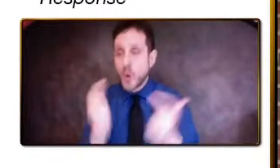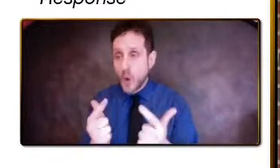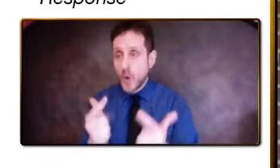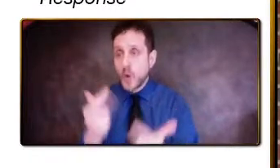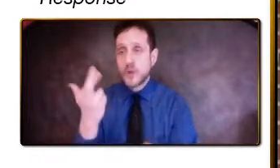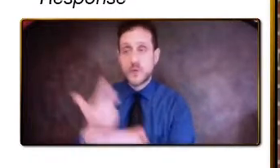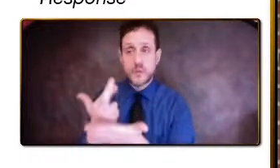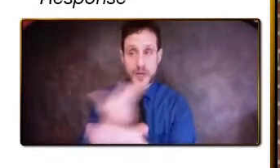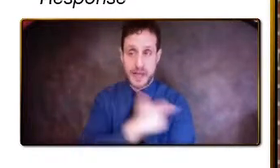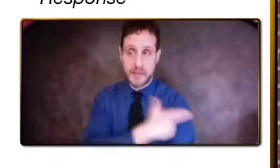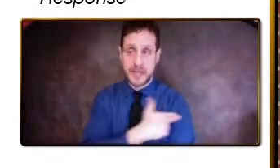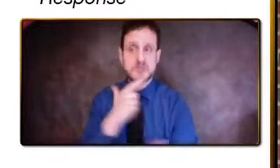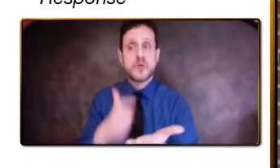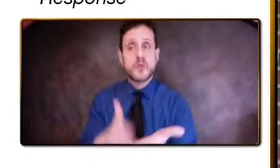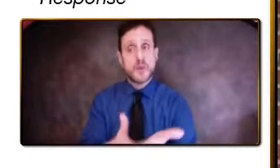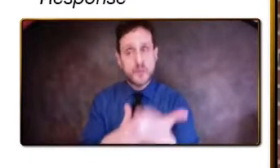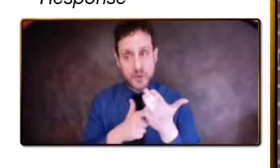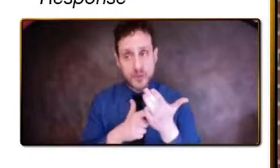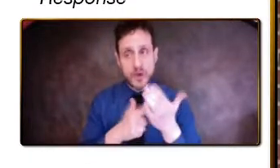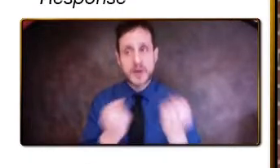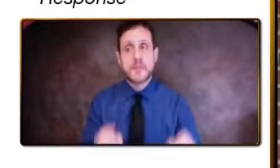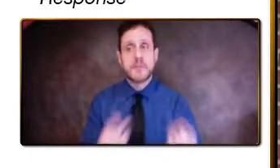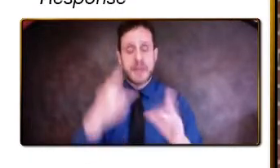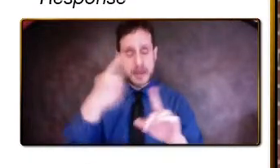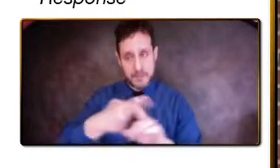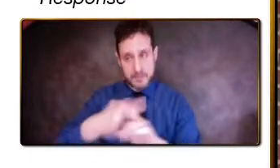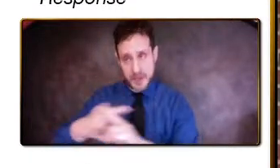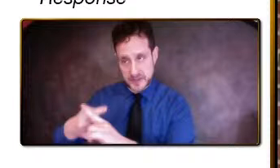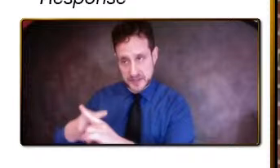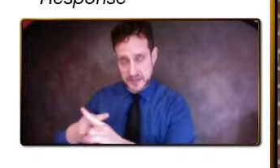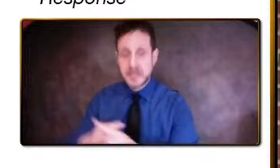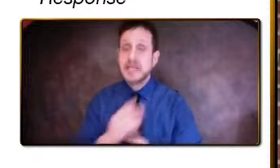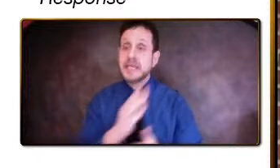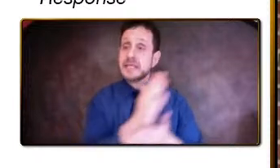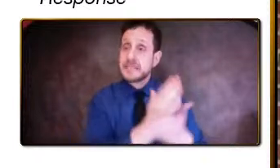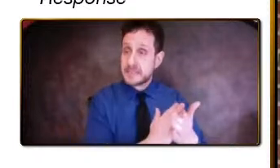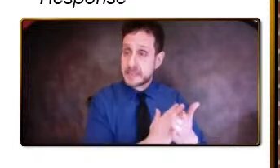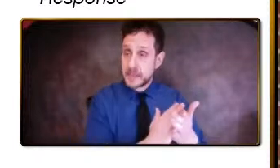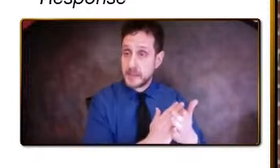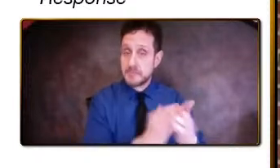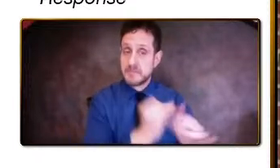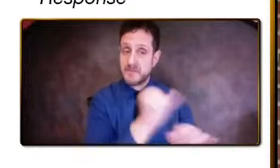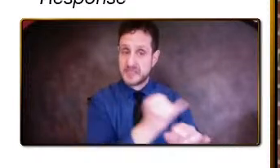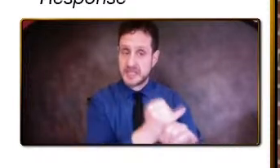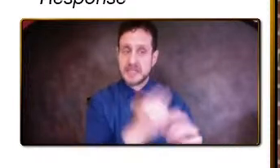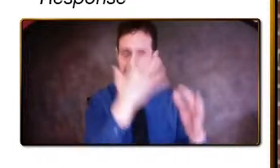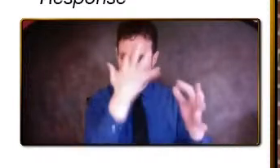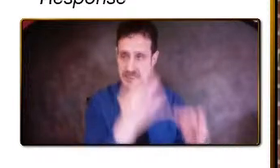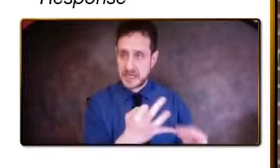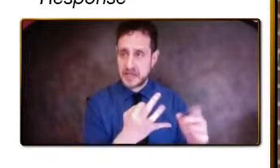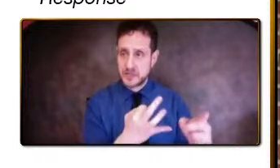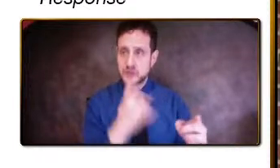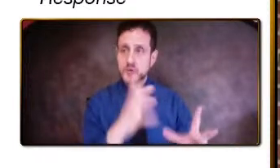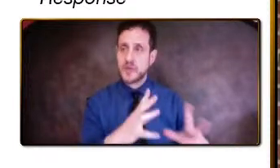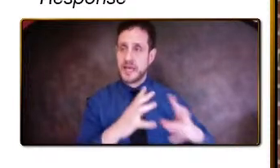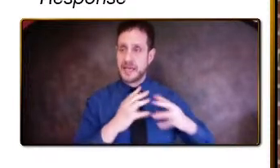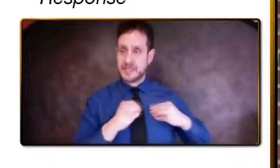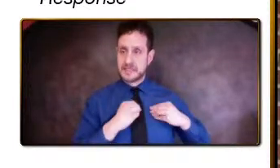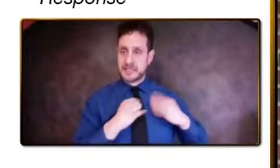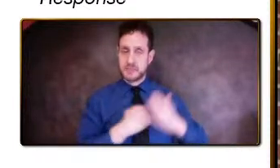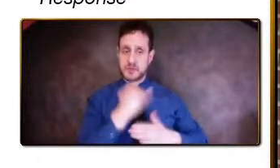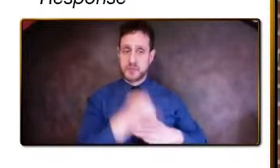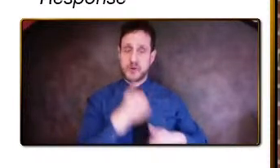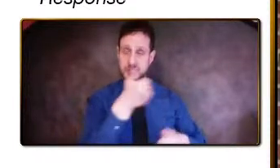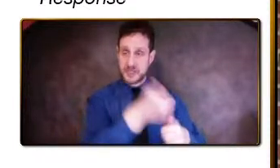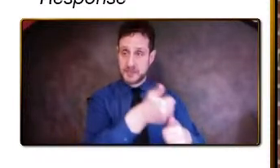in the meantime, we do have some facilities that have opted to take on the project themselves when they have